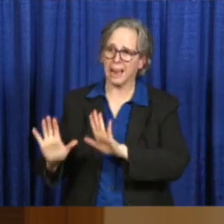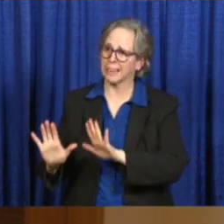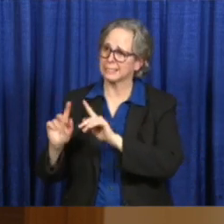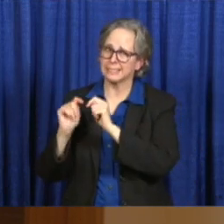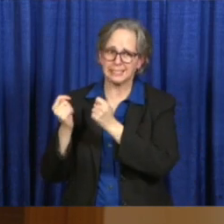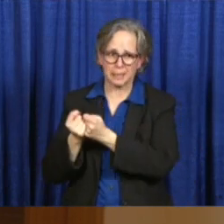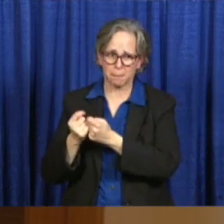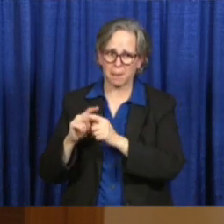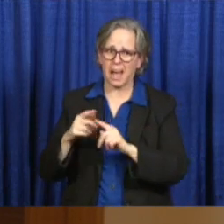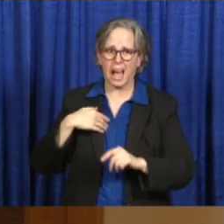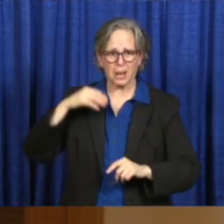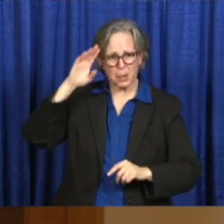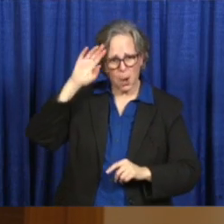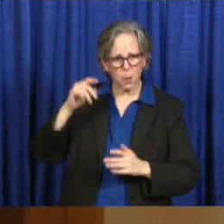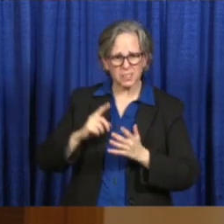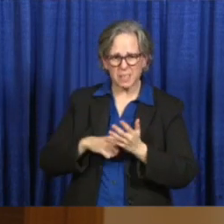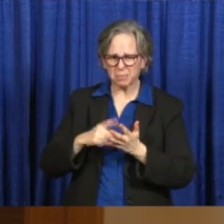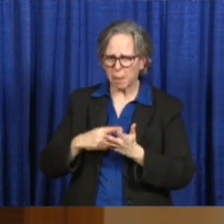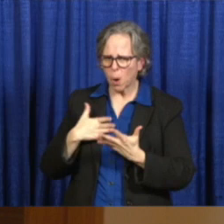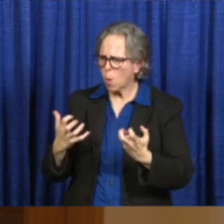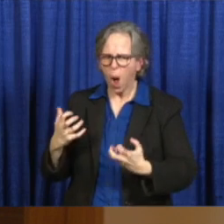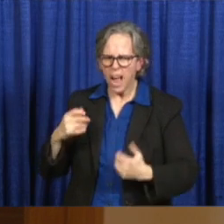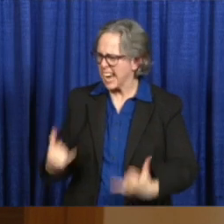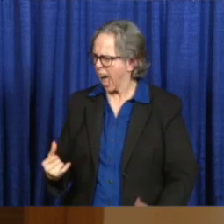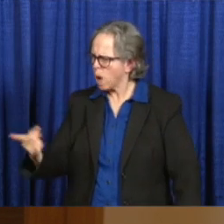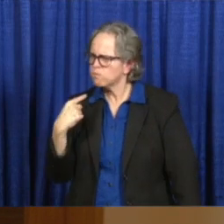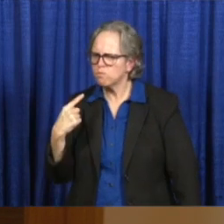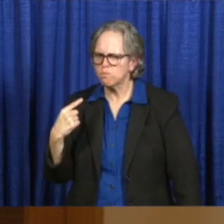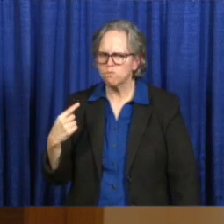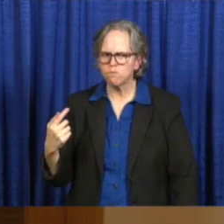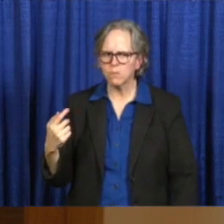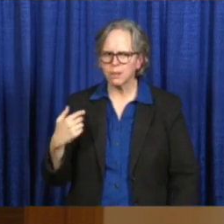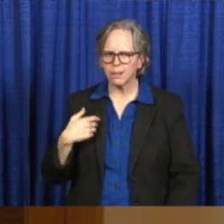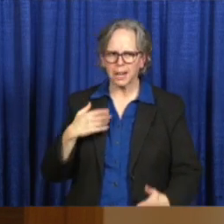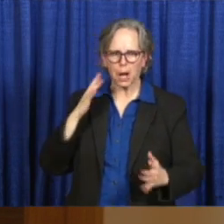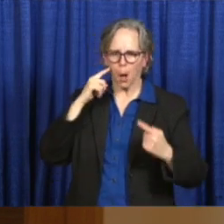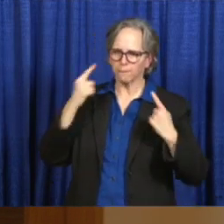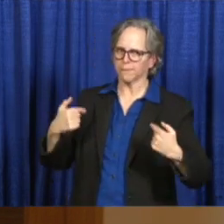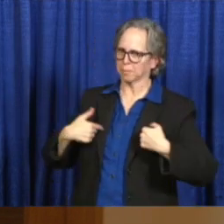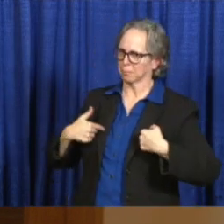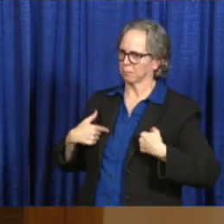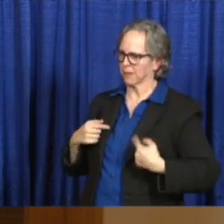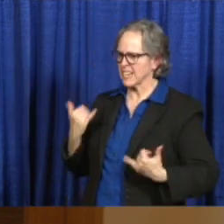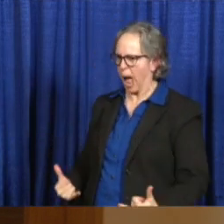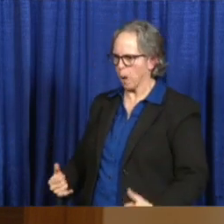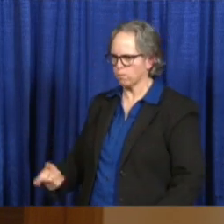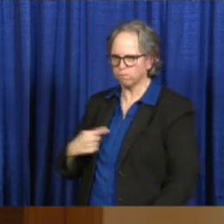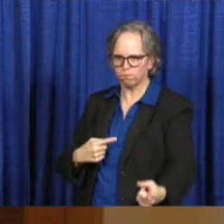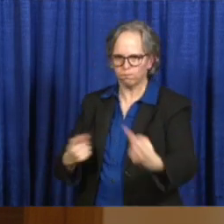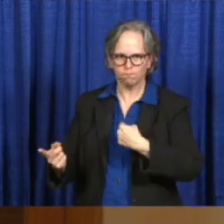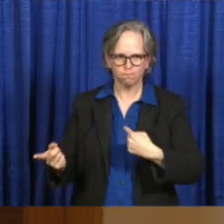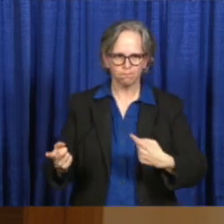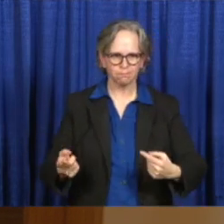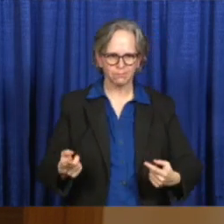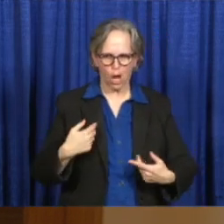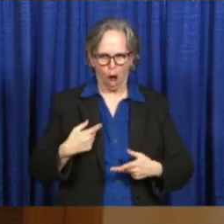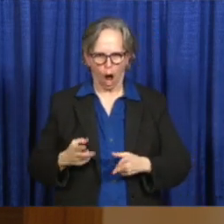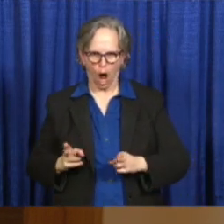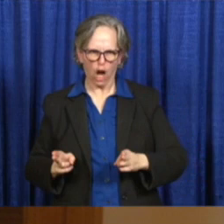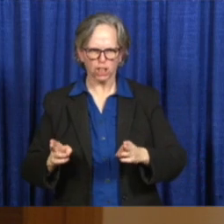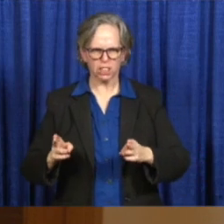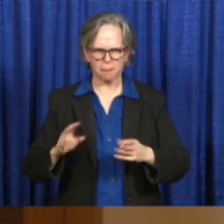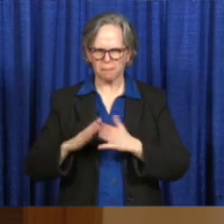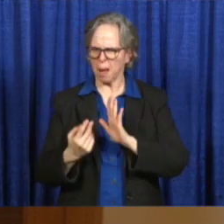times want something and I want it now. I'm famous for that. And that urgency sometimes comes across in